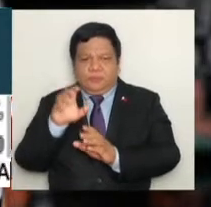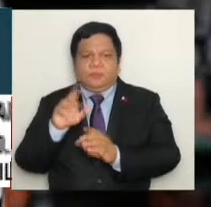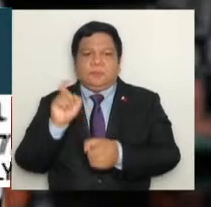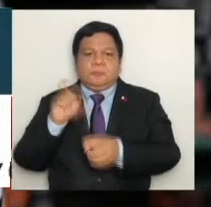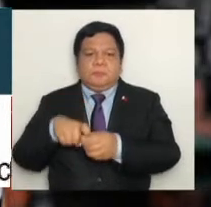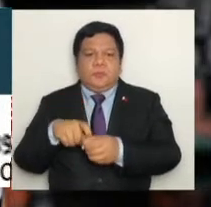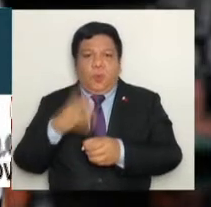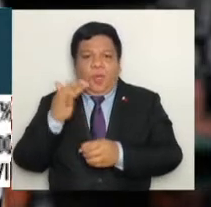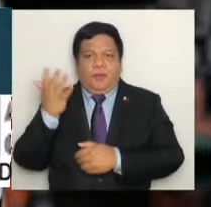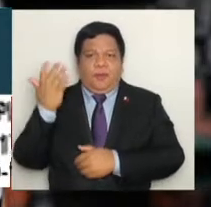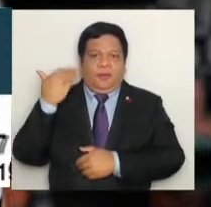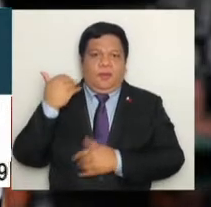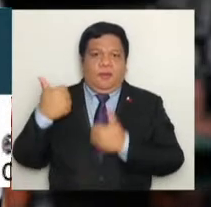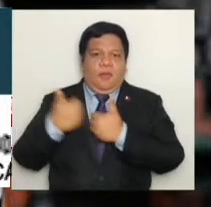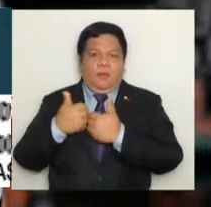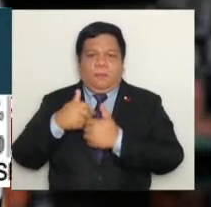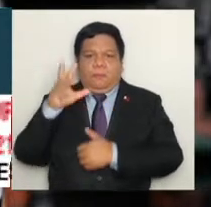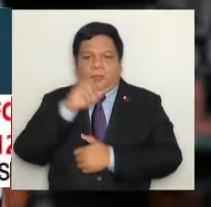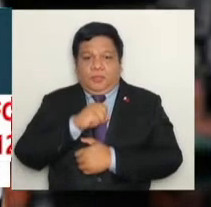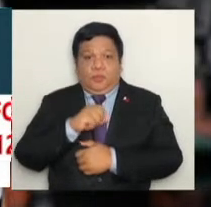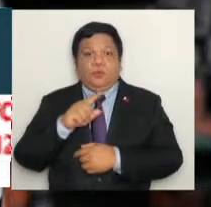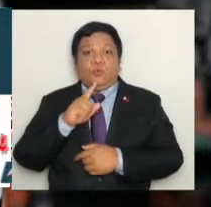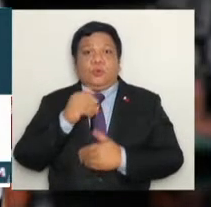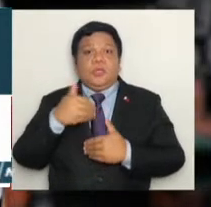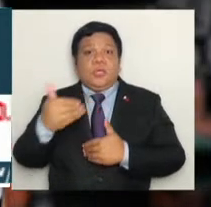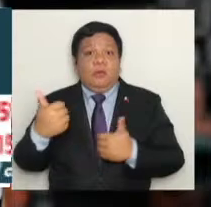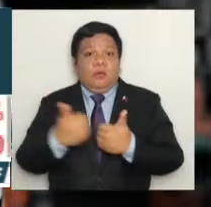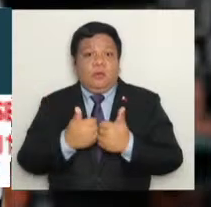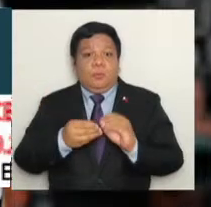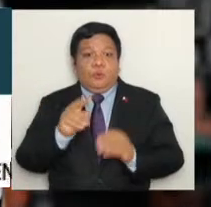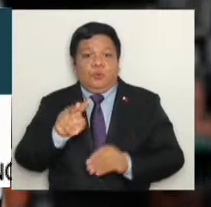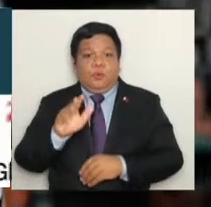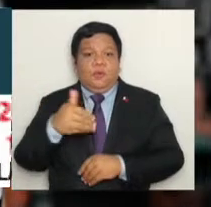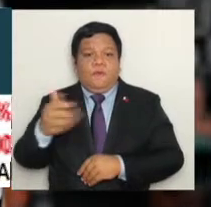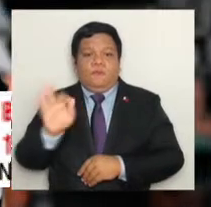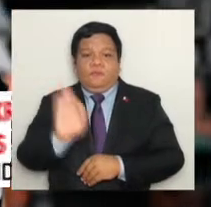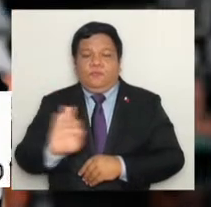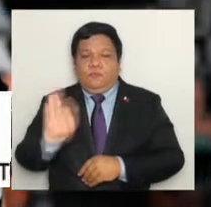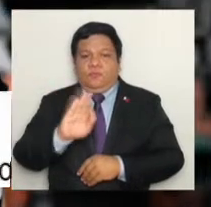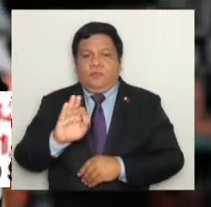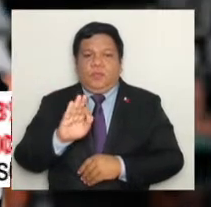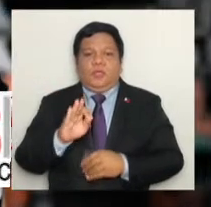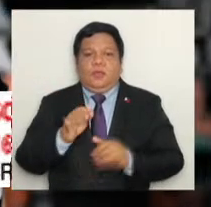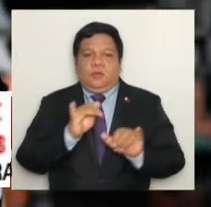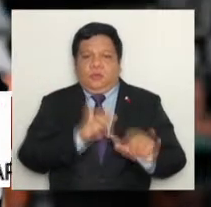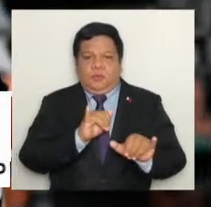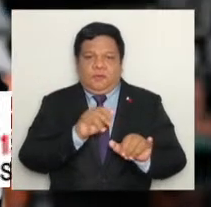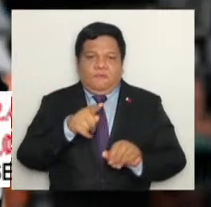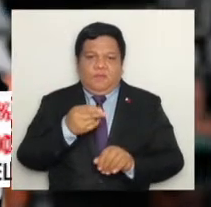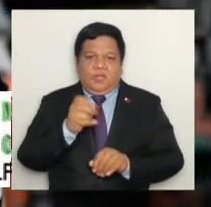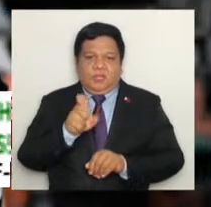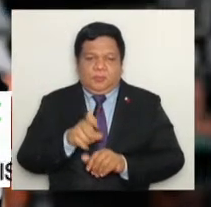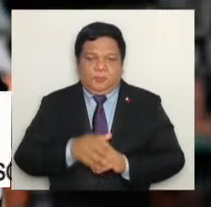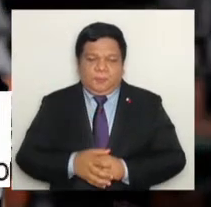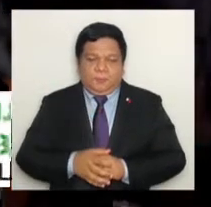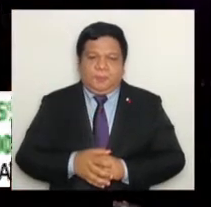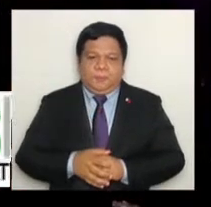injury. Game 2 of the finals is scheduled for Friday, still on the Suns' home floor.